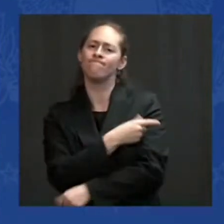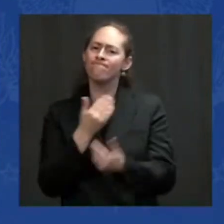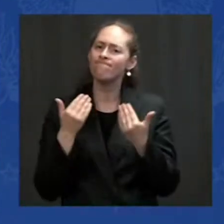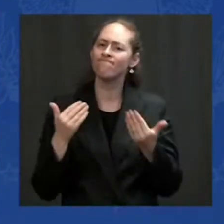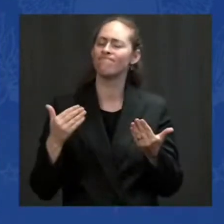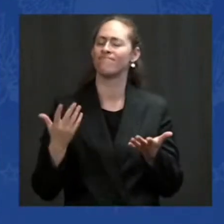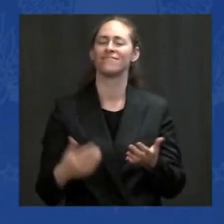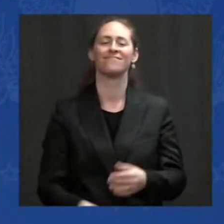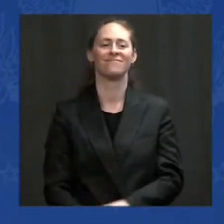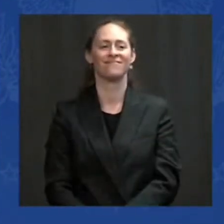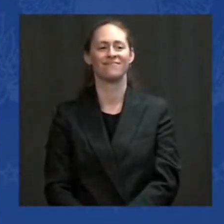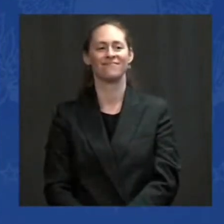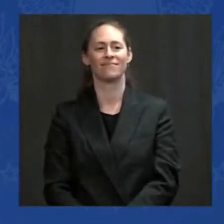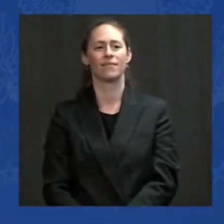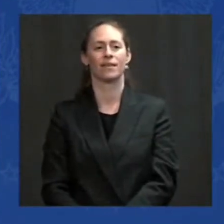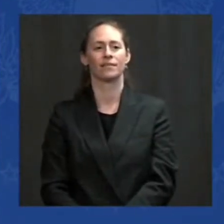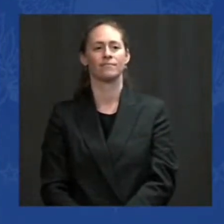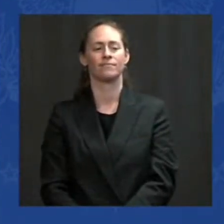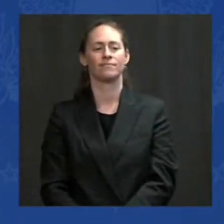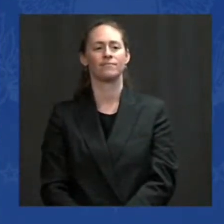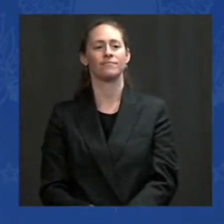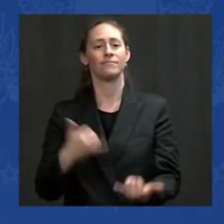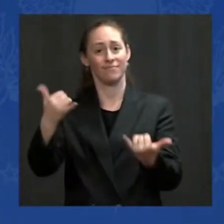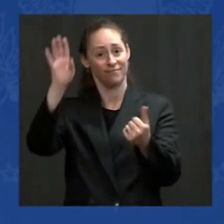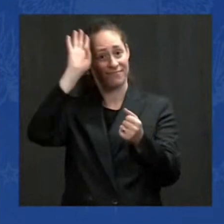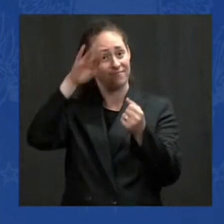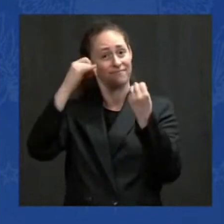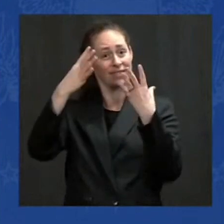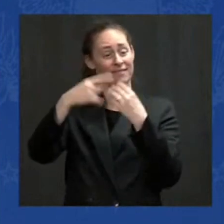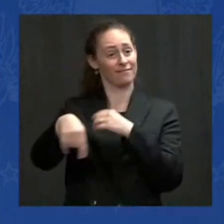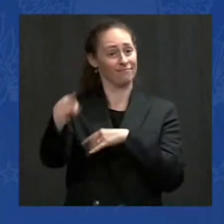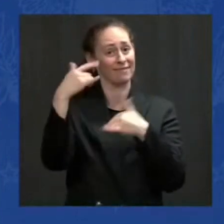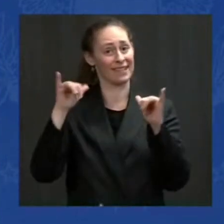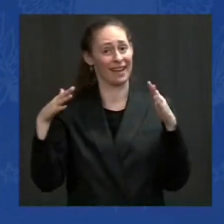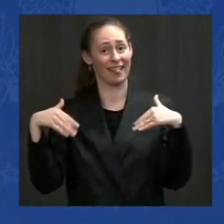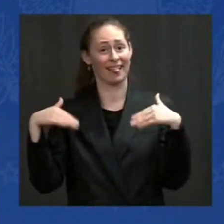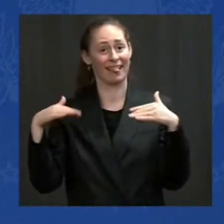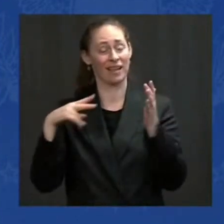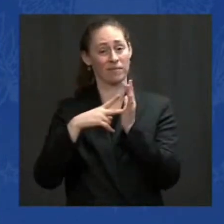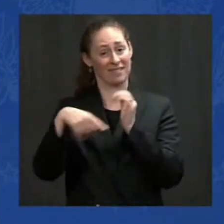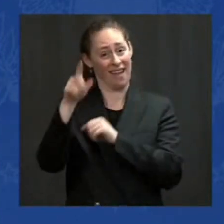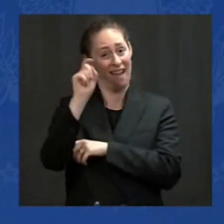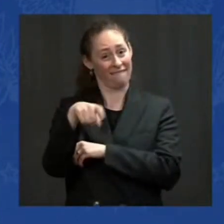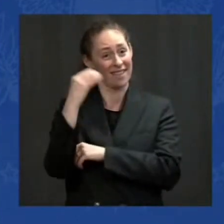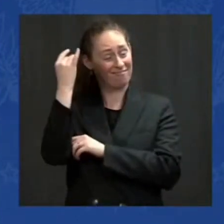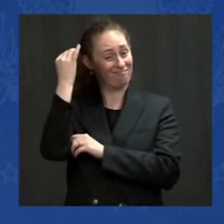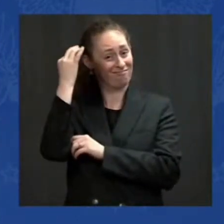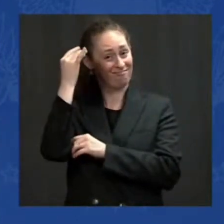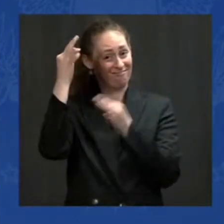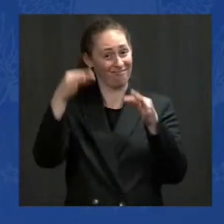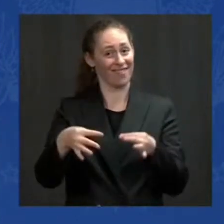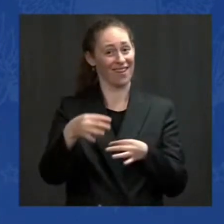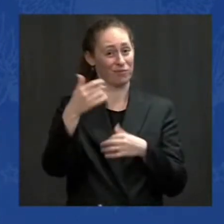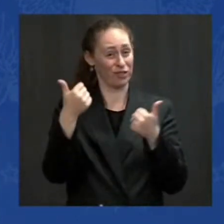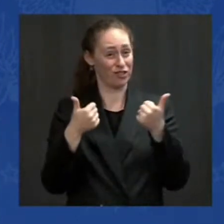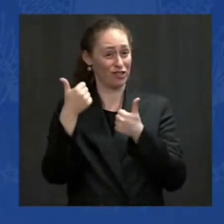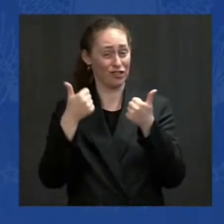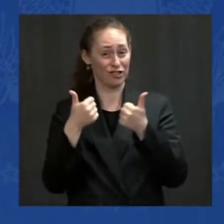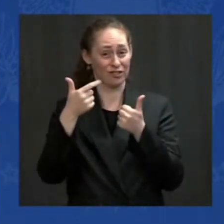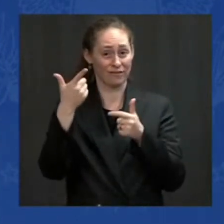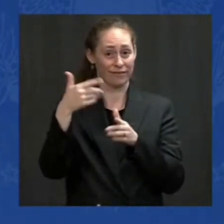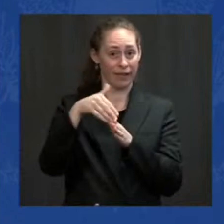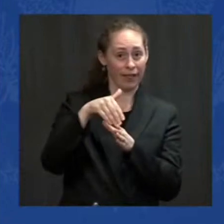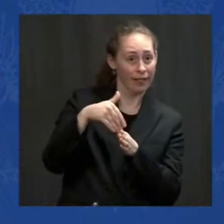Now we know that most people who are not yet vaccinated still have to make up their mind. As such, each person in this